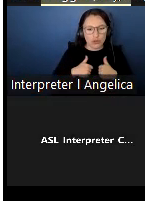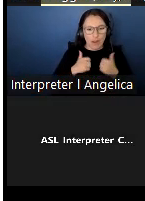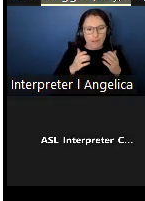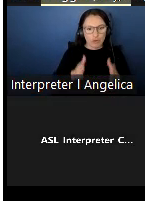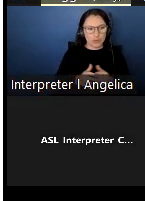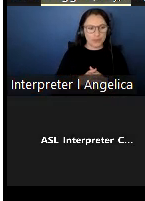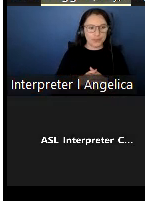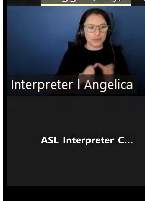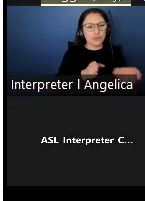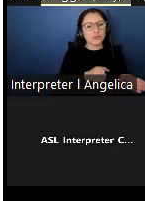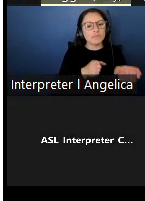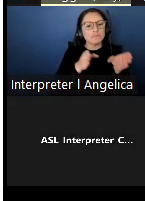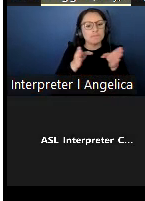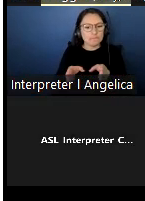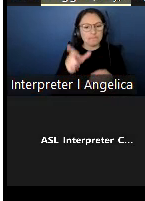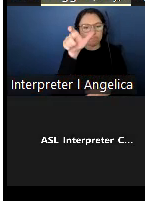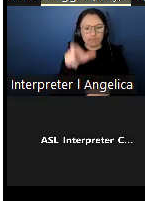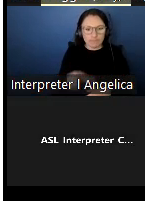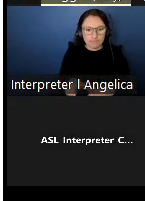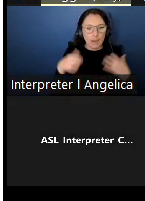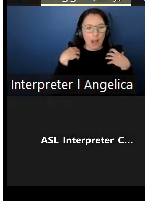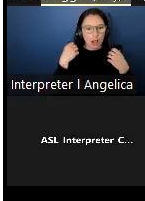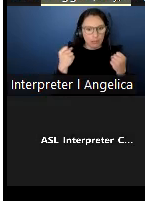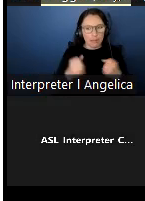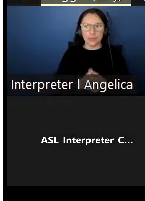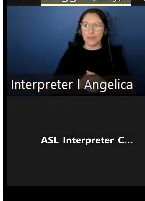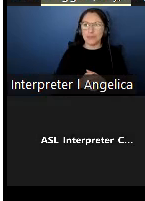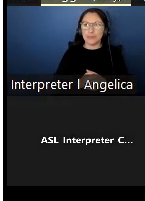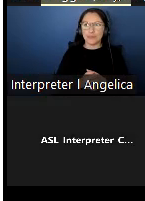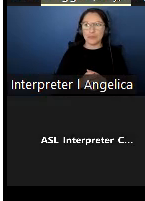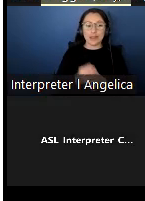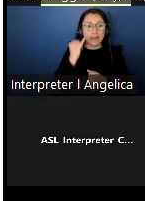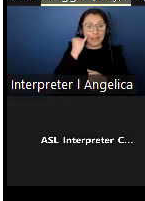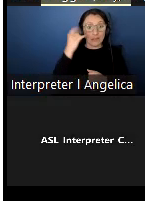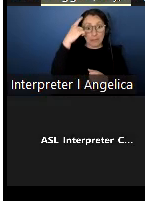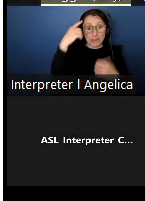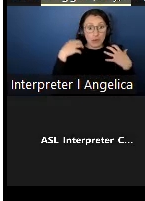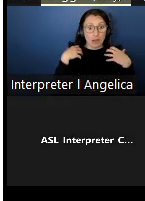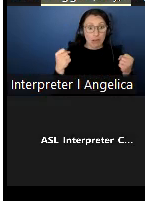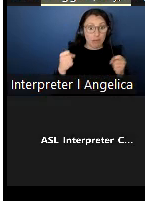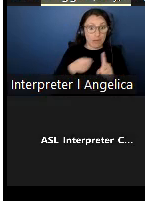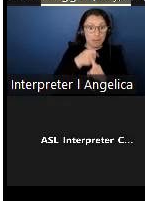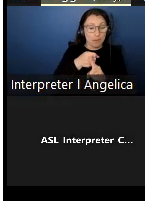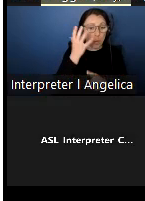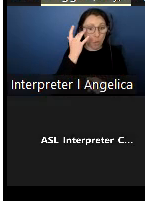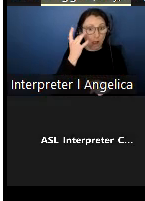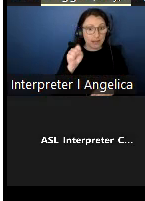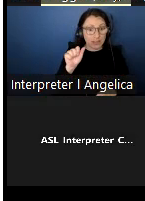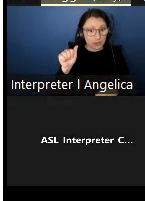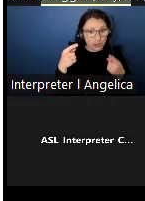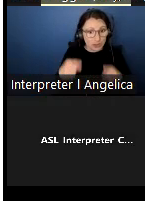let's move on to the health column. So if our mental health is impacted because of a sexual assault, or